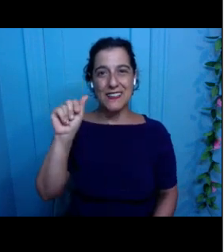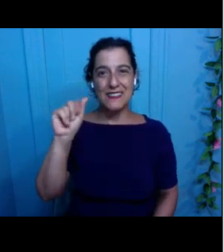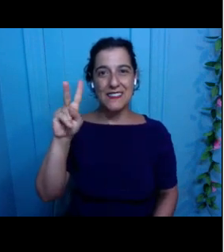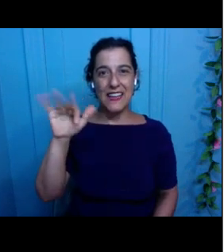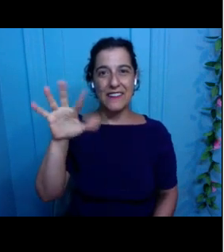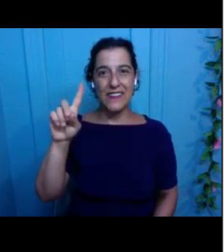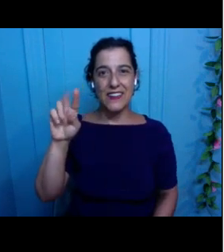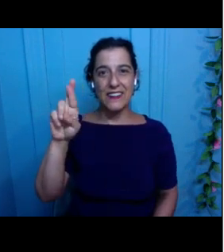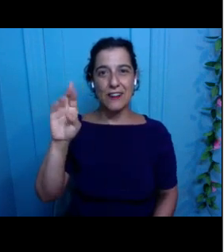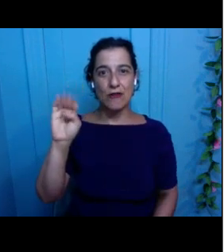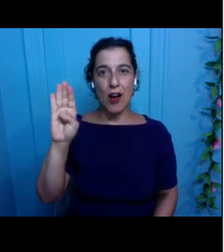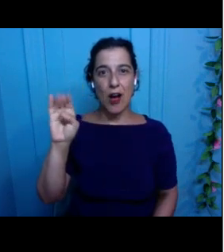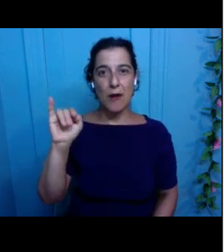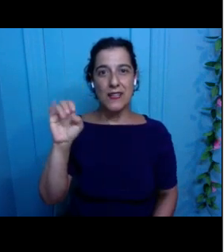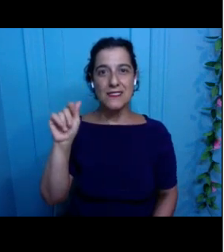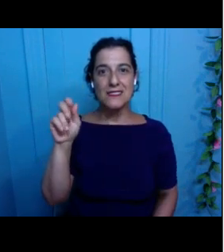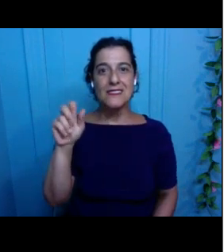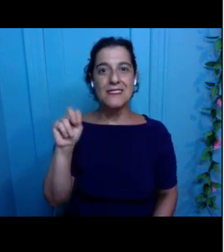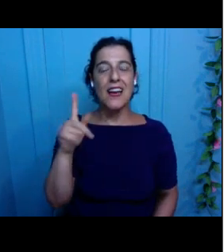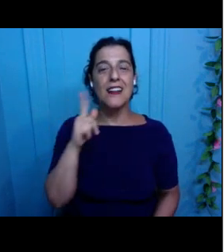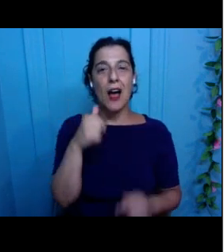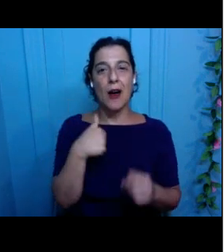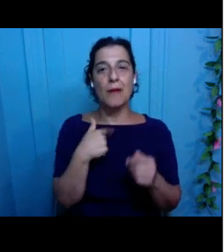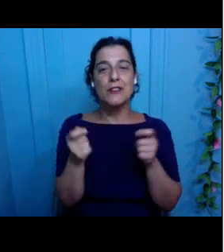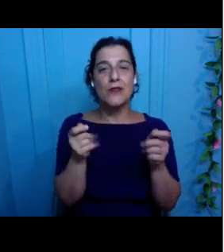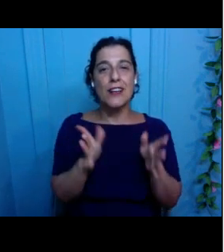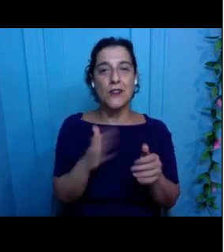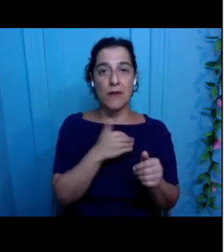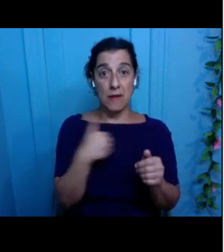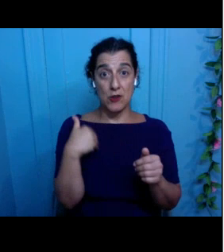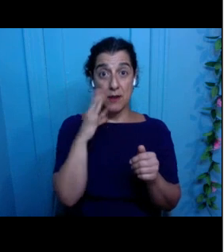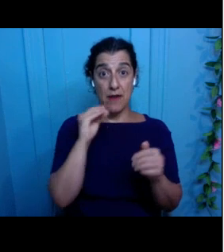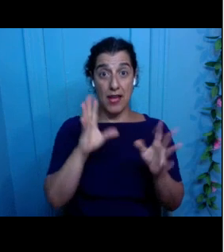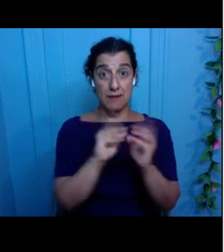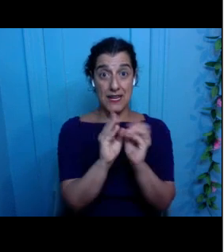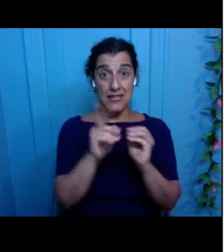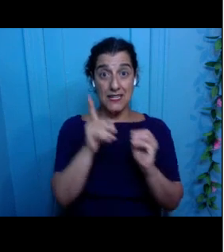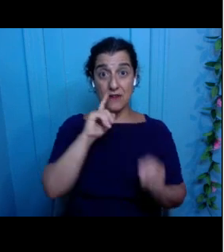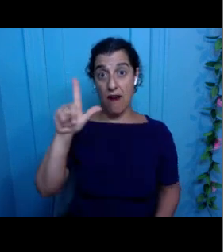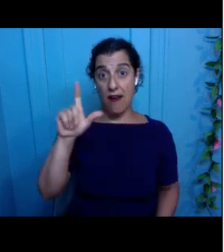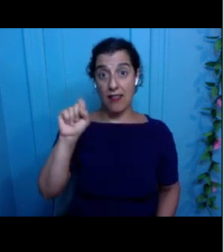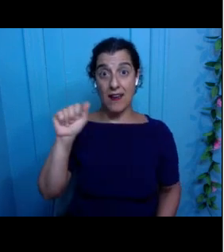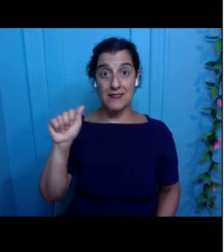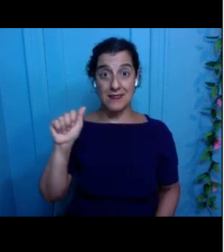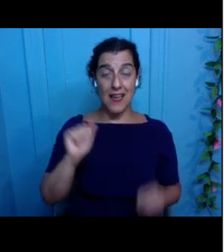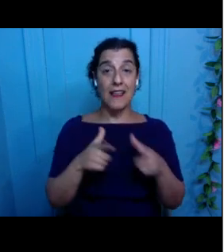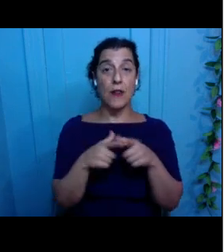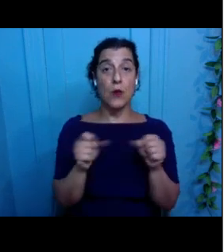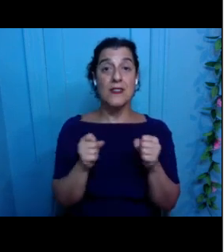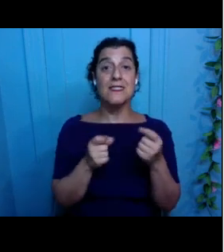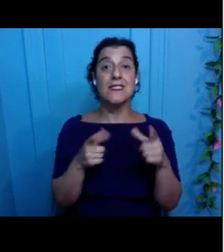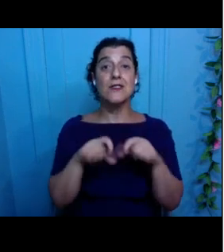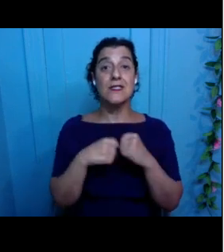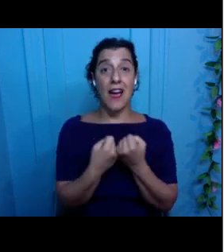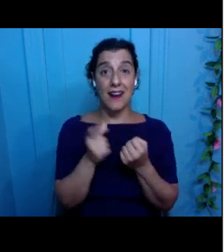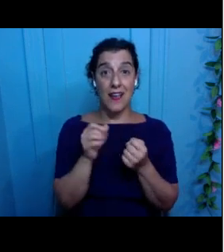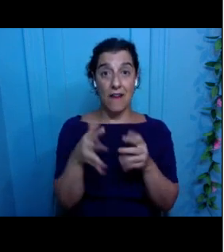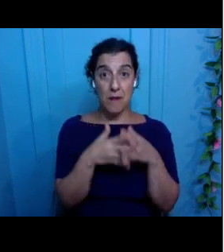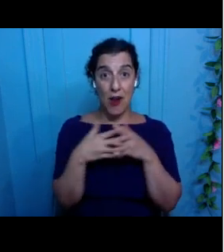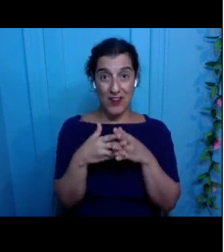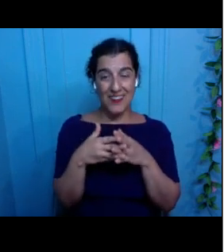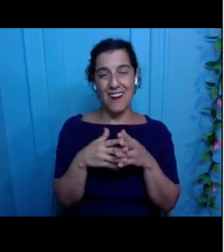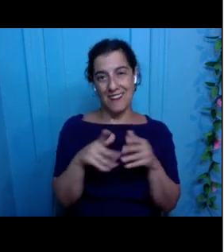am the Director of Membership and Meetings for the Linguistics Society of America, the LSA, which is sponsoring this webinar. Thank you for